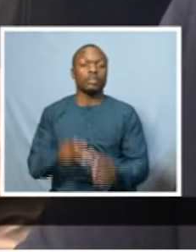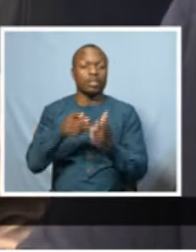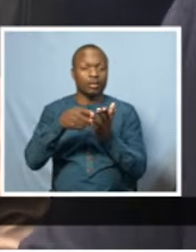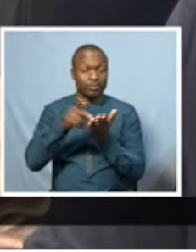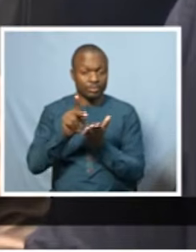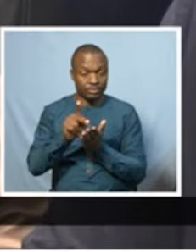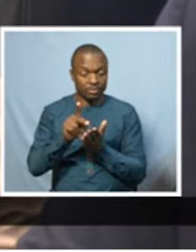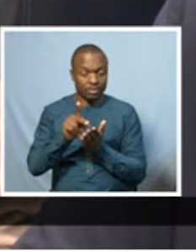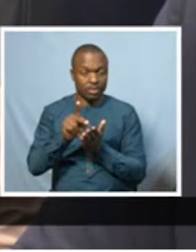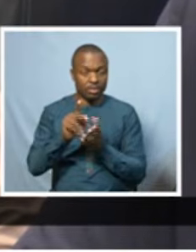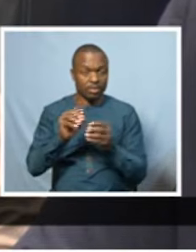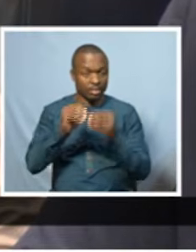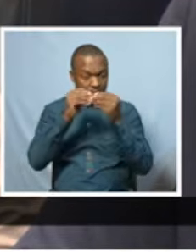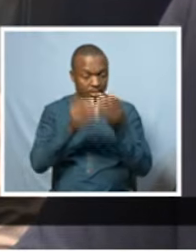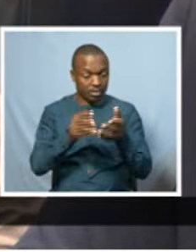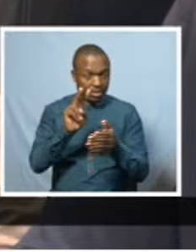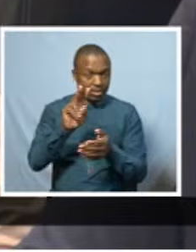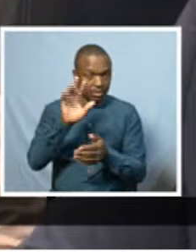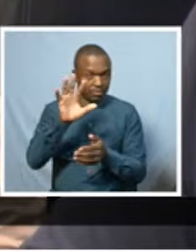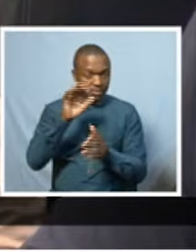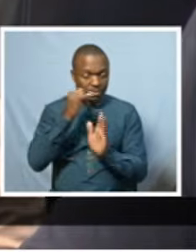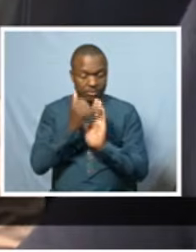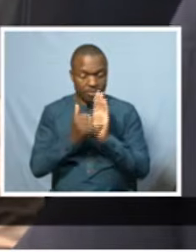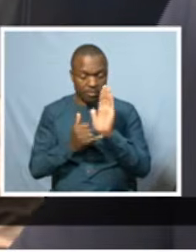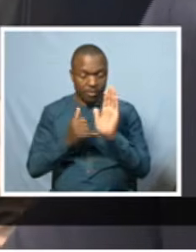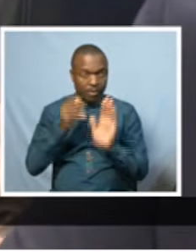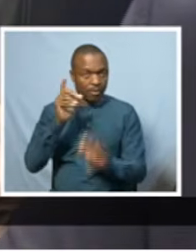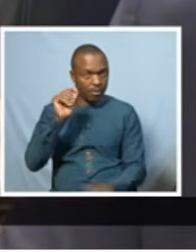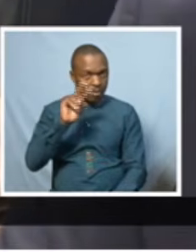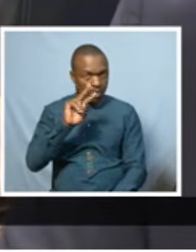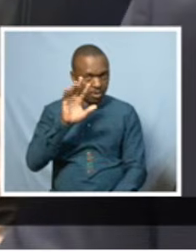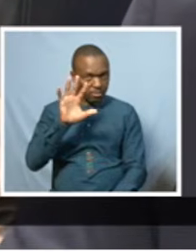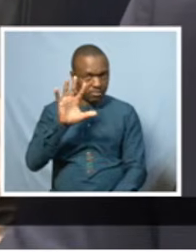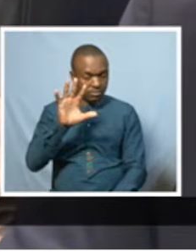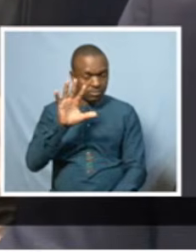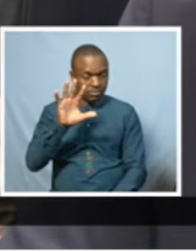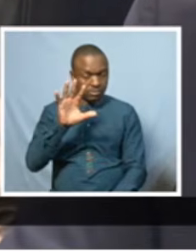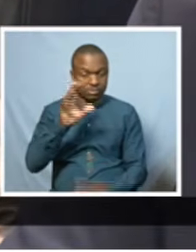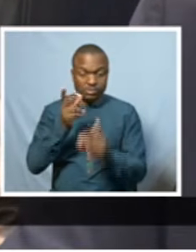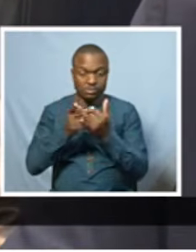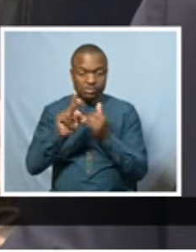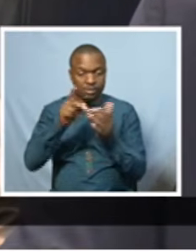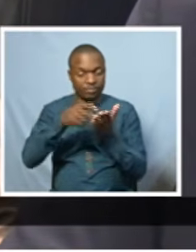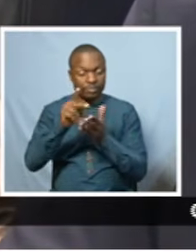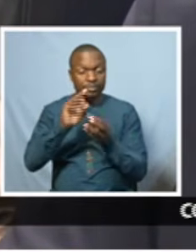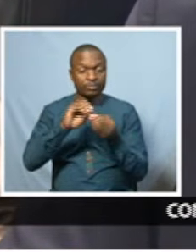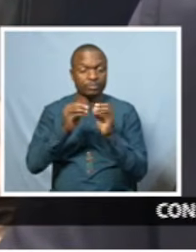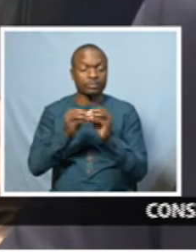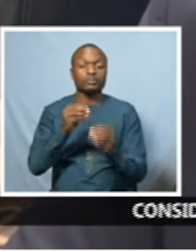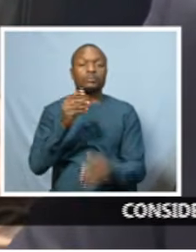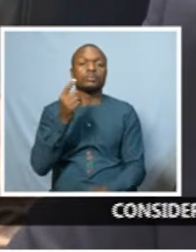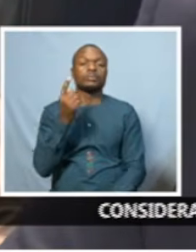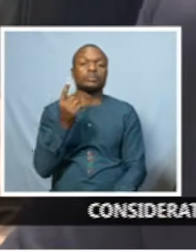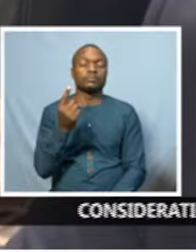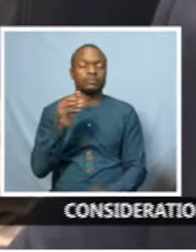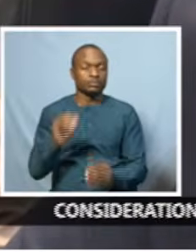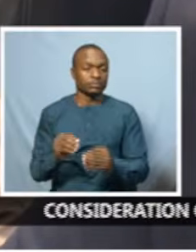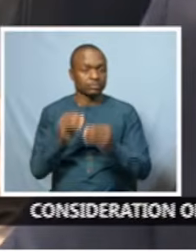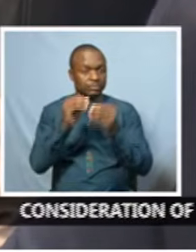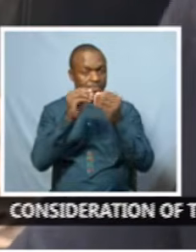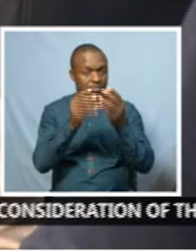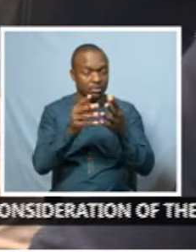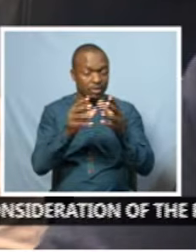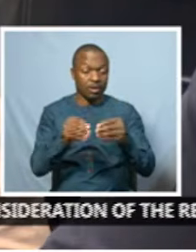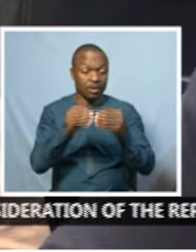payment made on 25th January 2025, interim payment number 1, supply